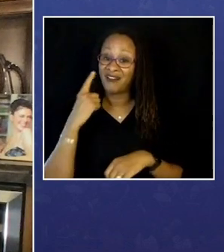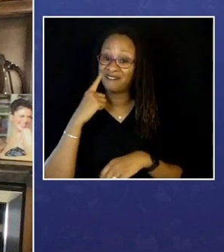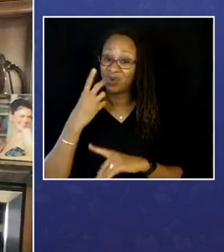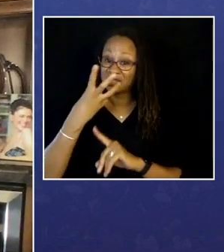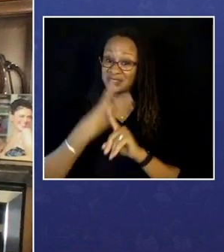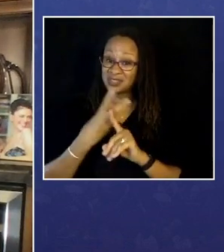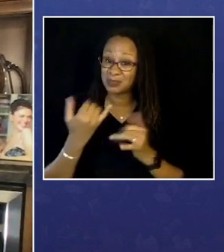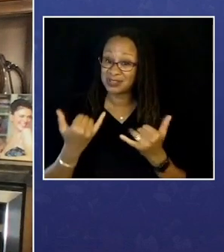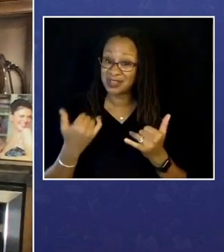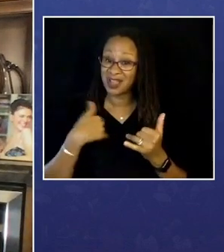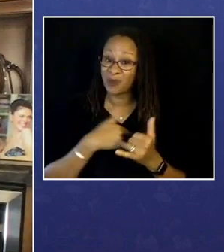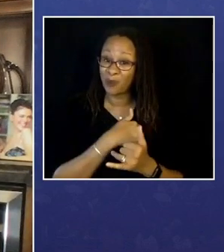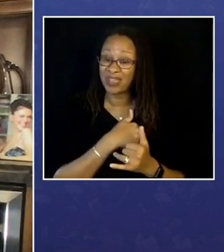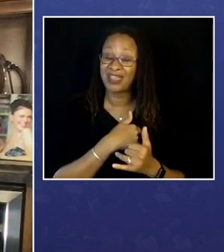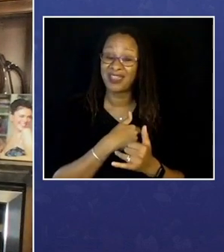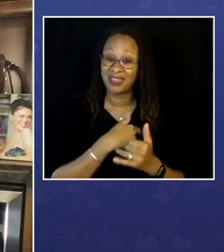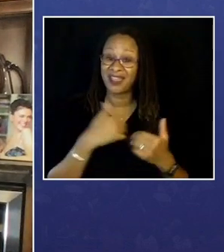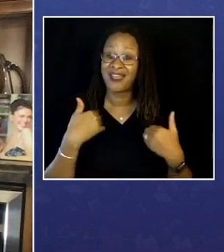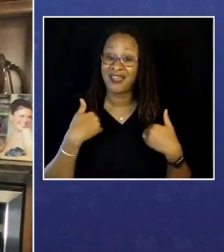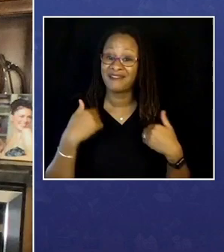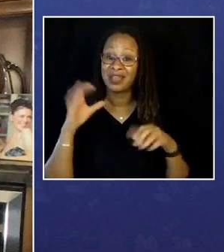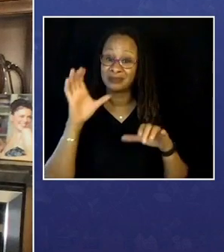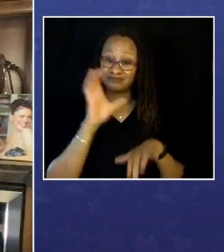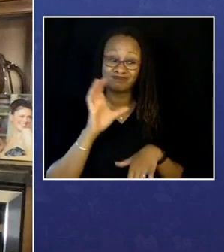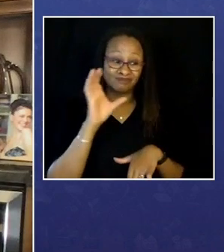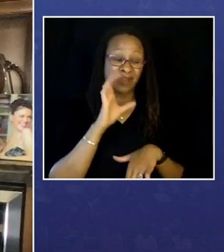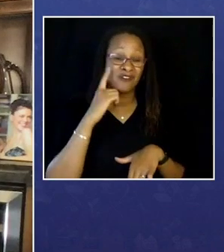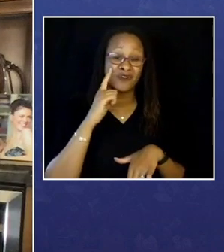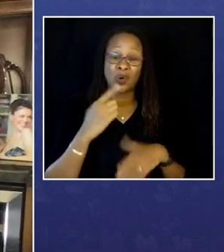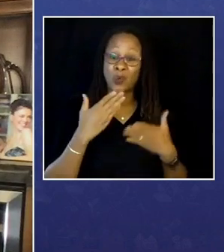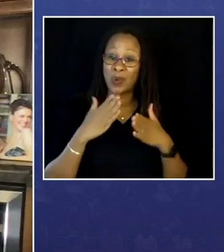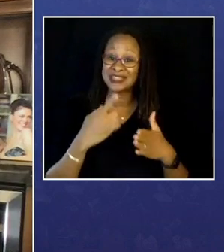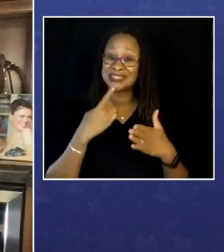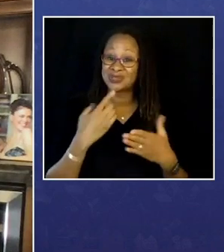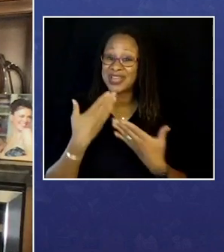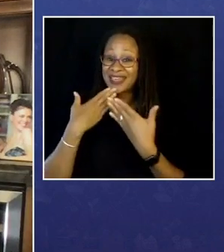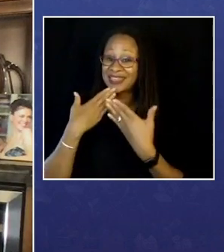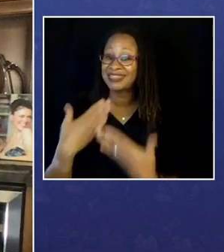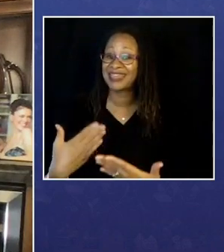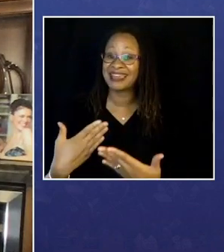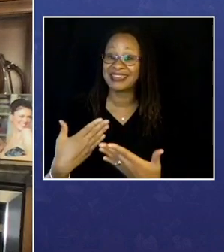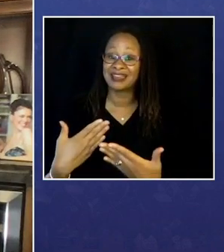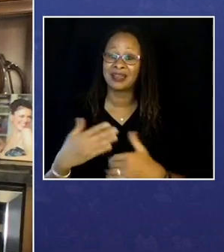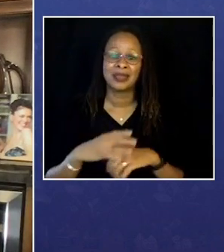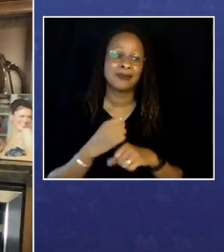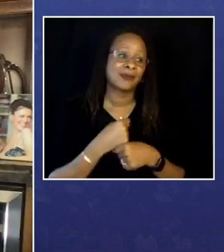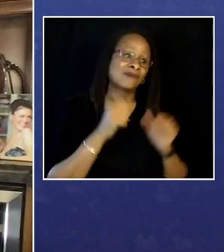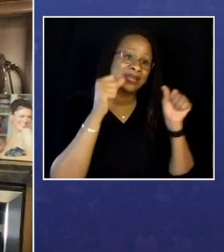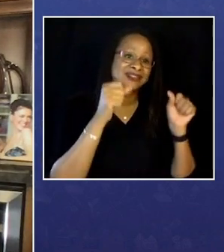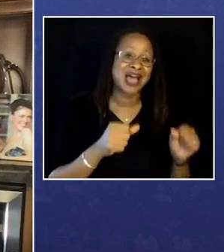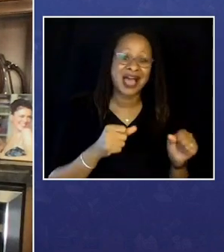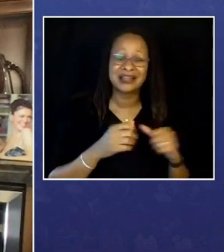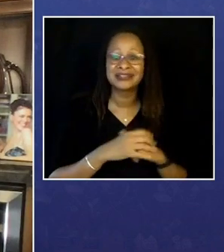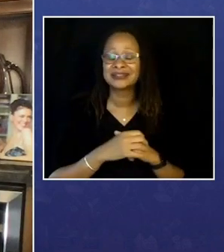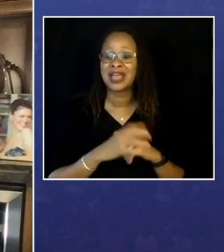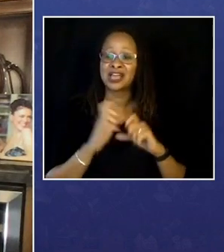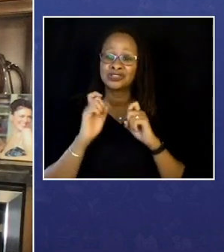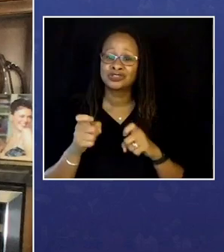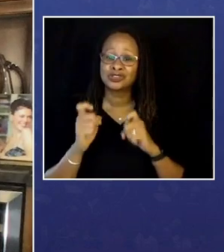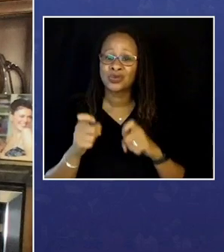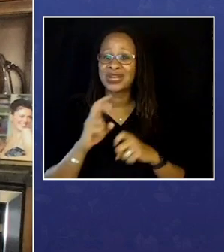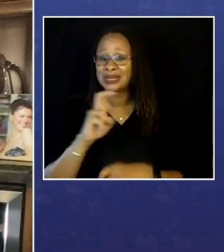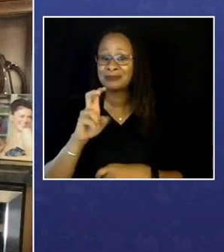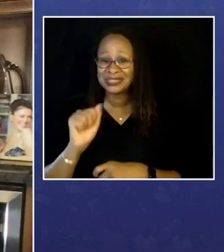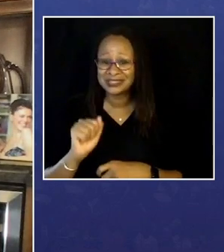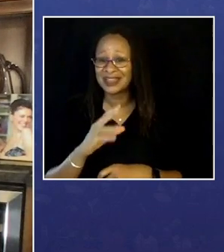And for 6 months now, we've been looking for ways to say thank you. We've made signs, we've